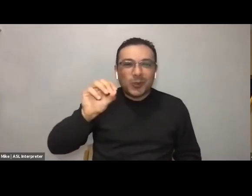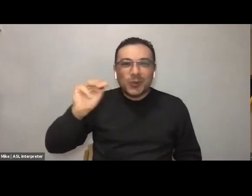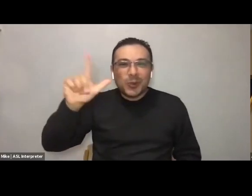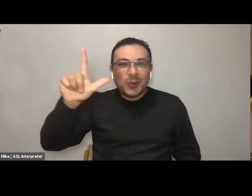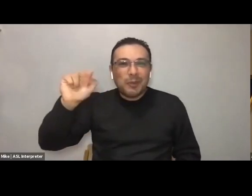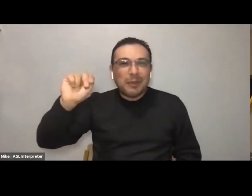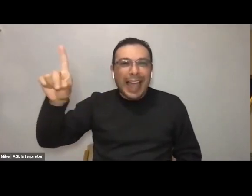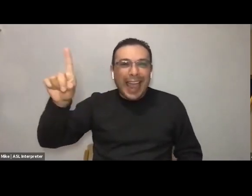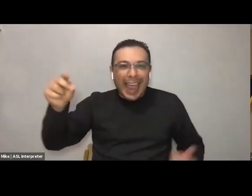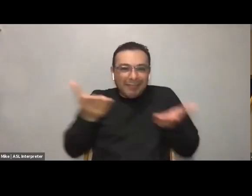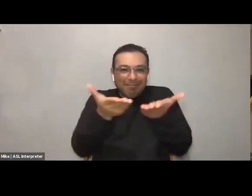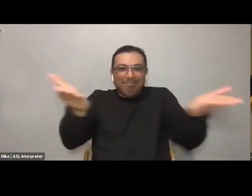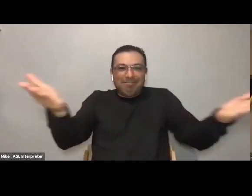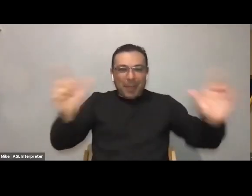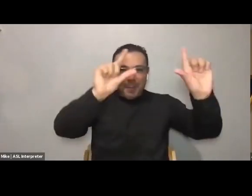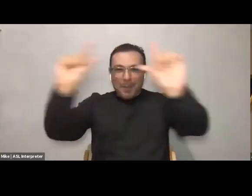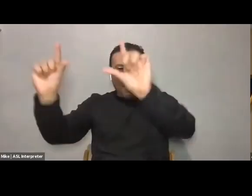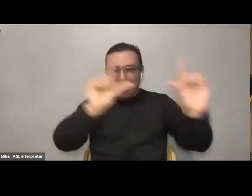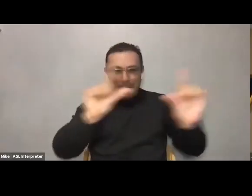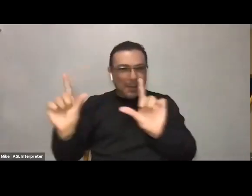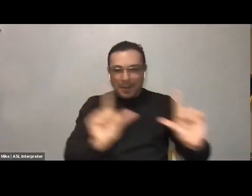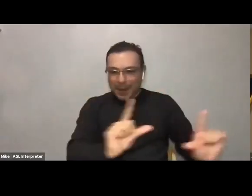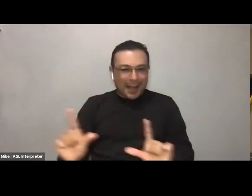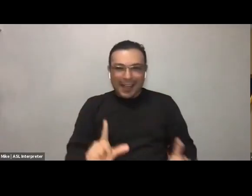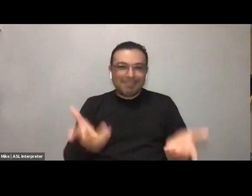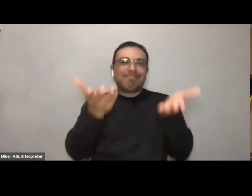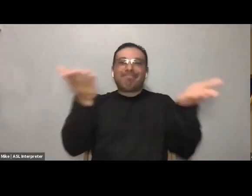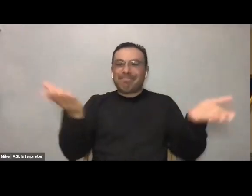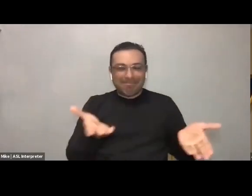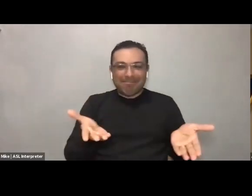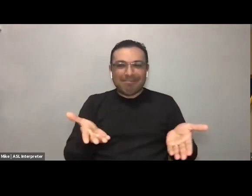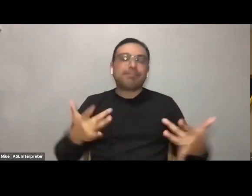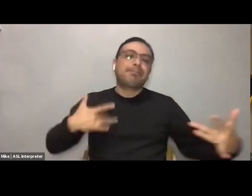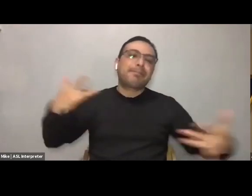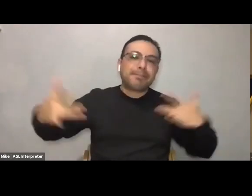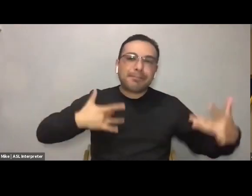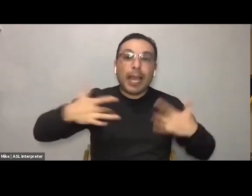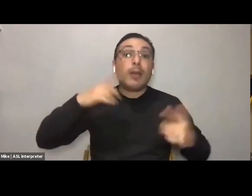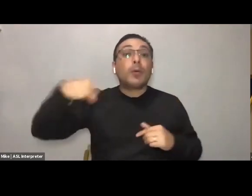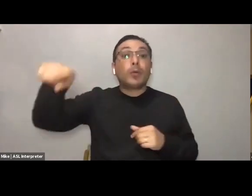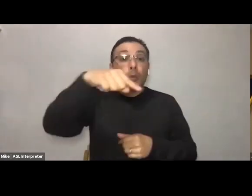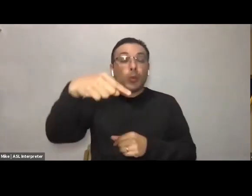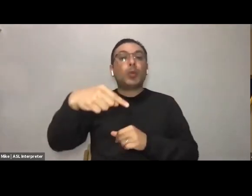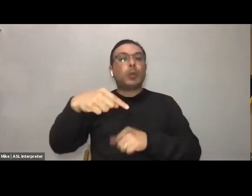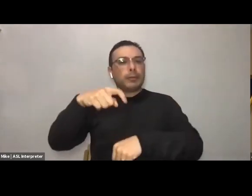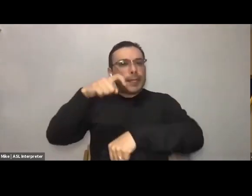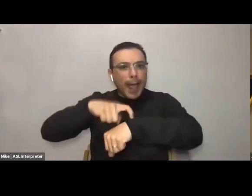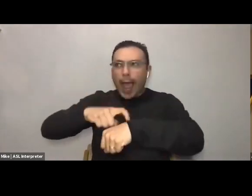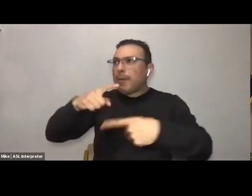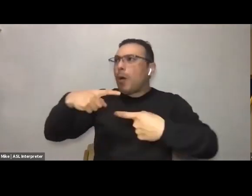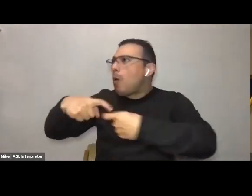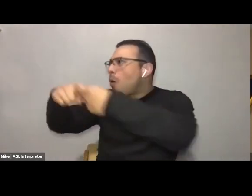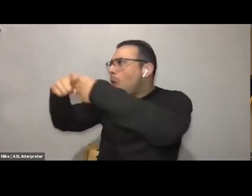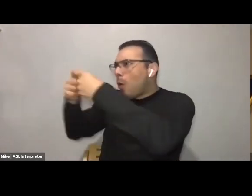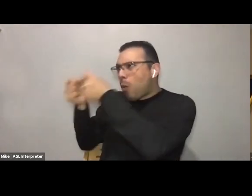We're so excited that so many of you are taking this time to explore with us a topic that we believe